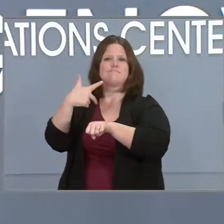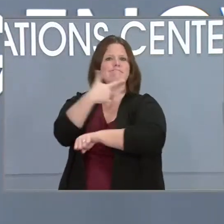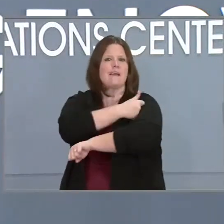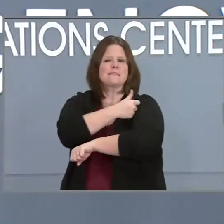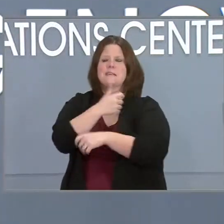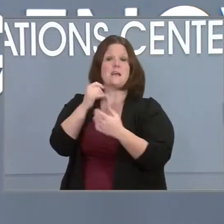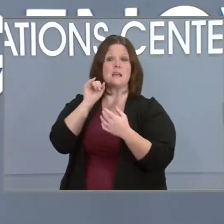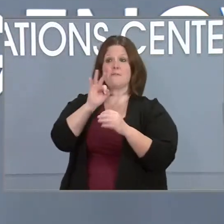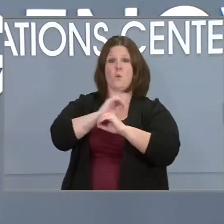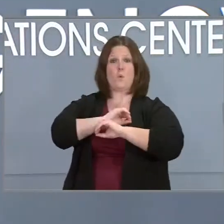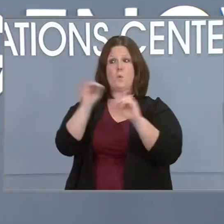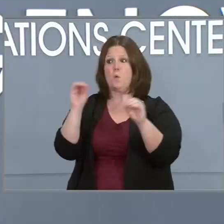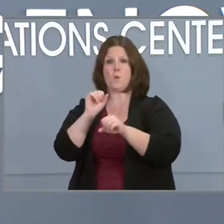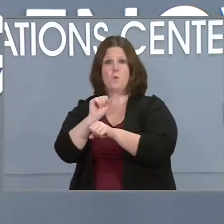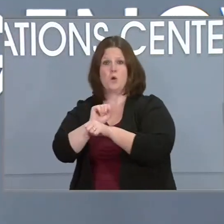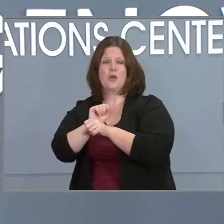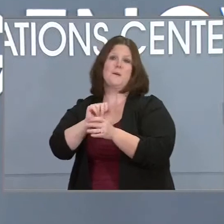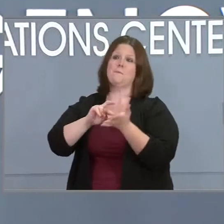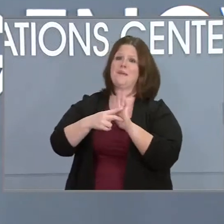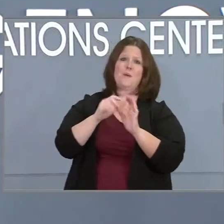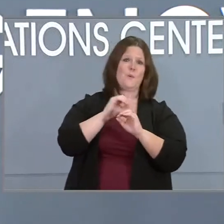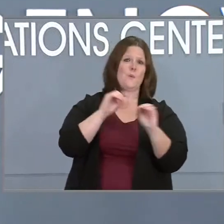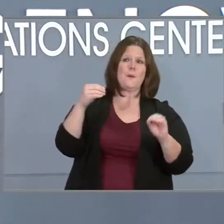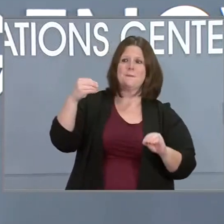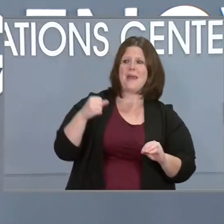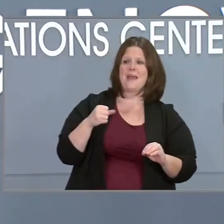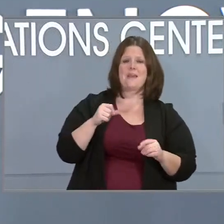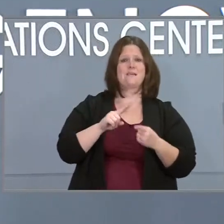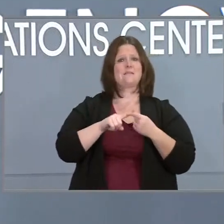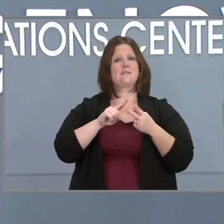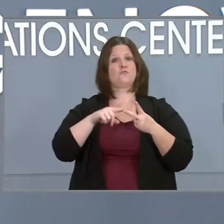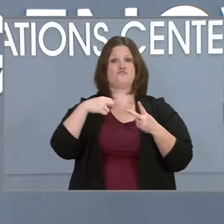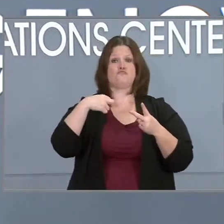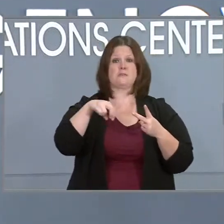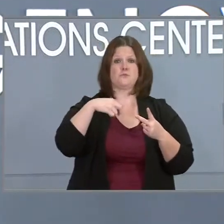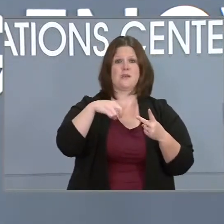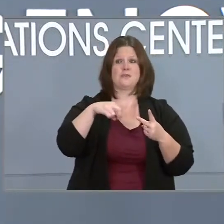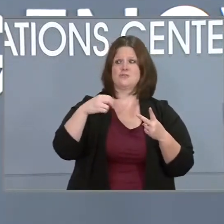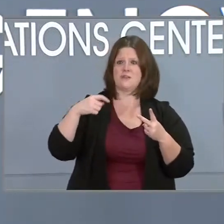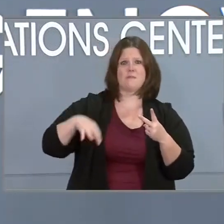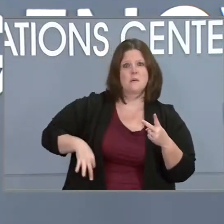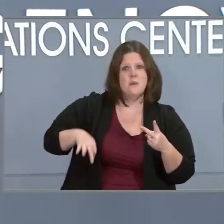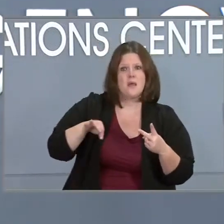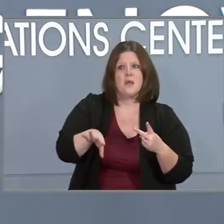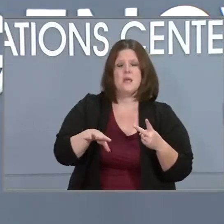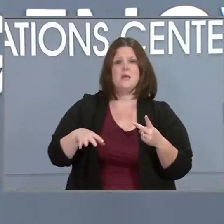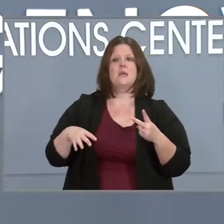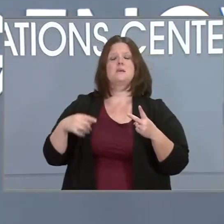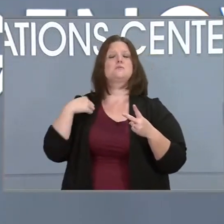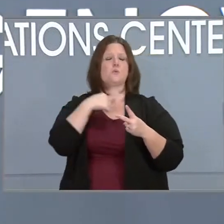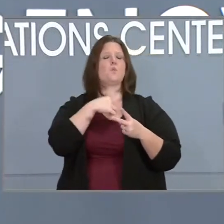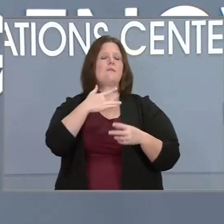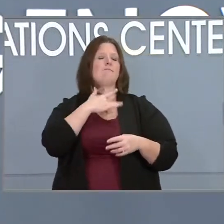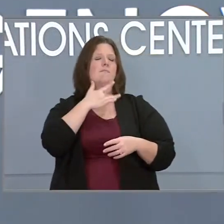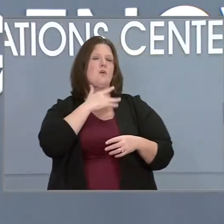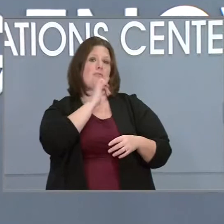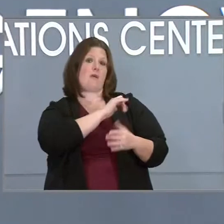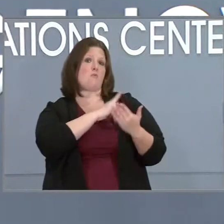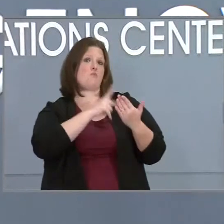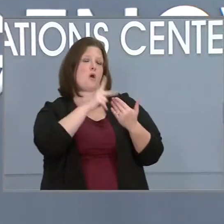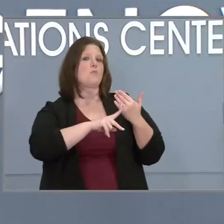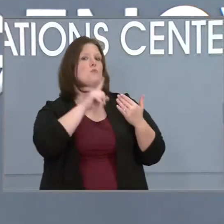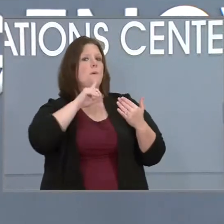paid and they need transportation costs. So we recognize that there is a value add there. So we definitely think we will have pockets of where that will be